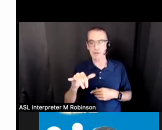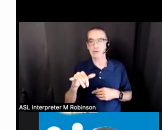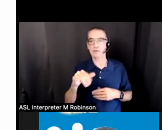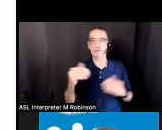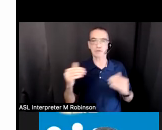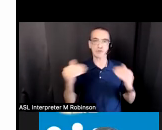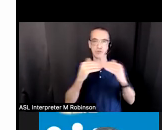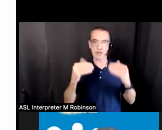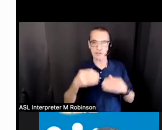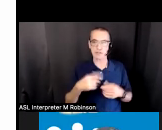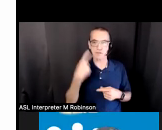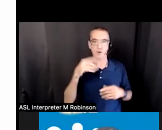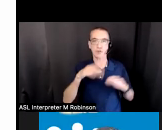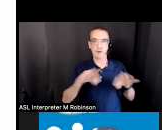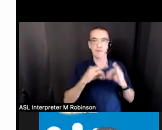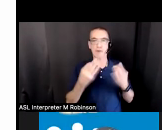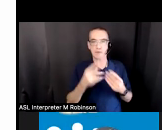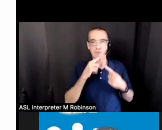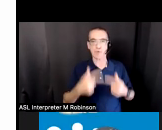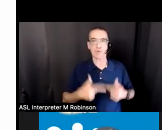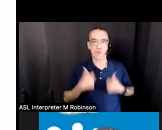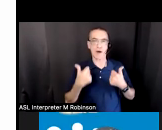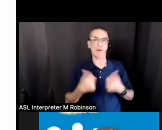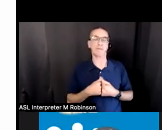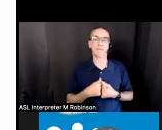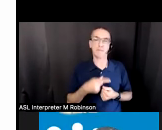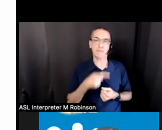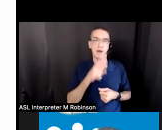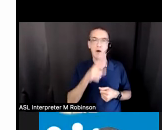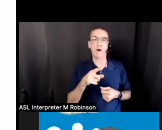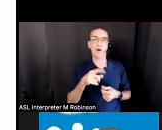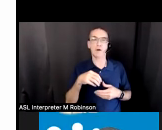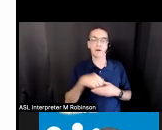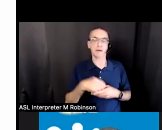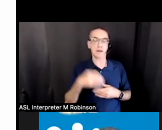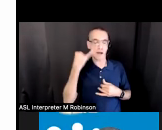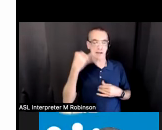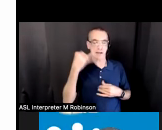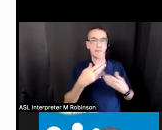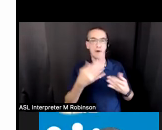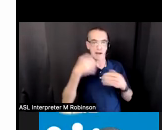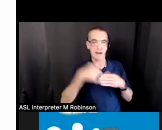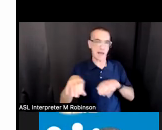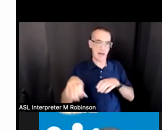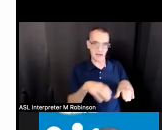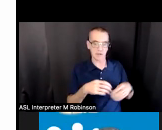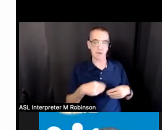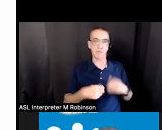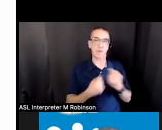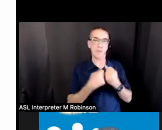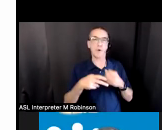justice for children and families to thrive. They provide ideas into action. They promote public